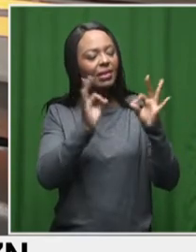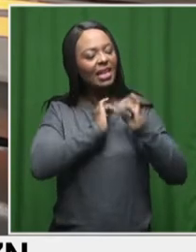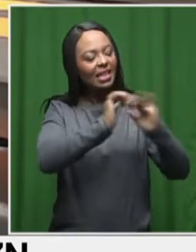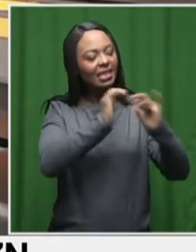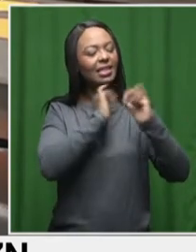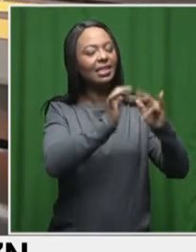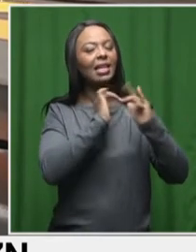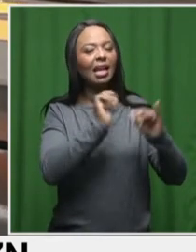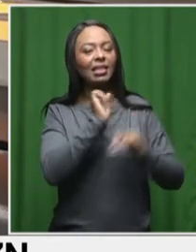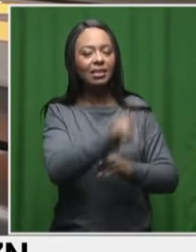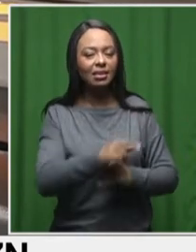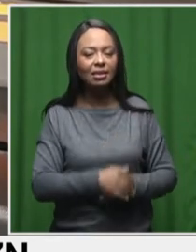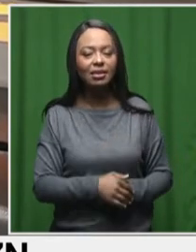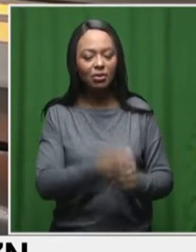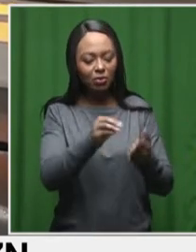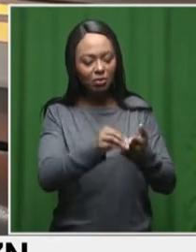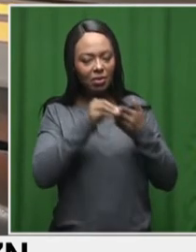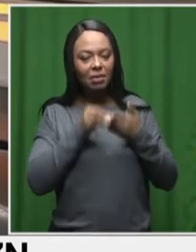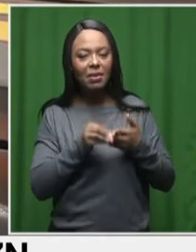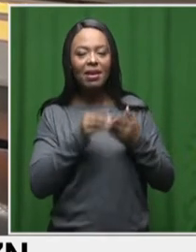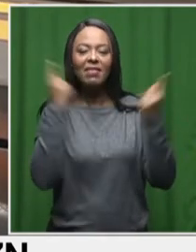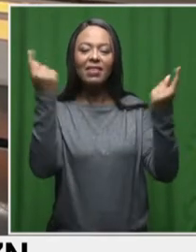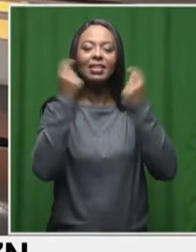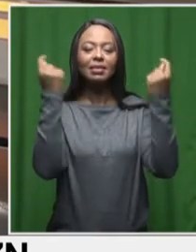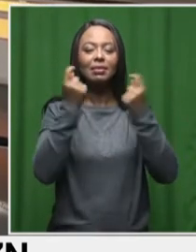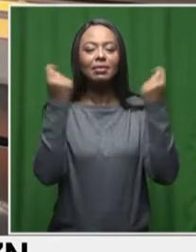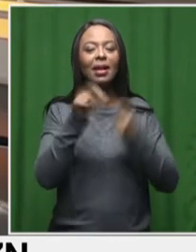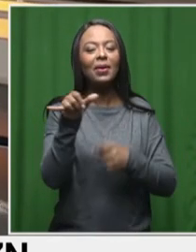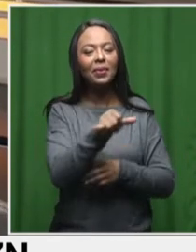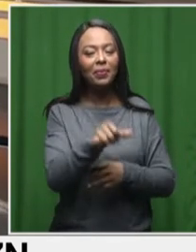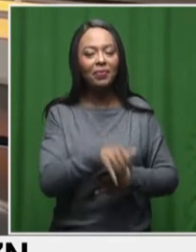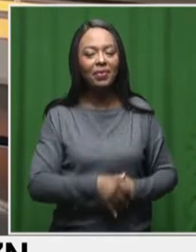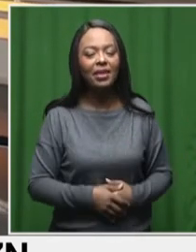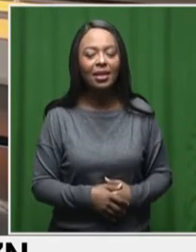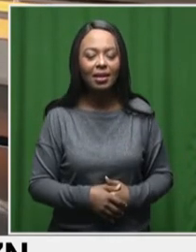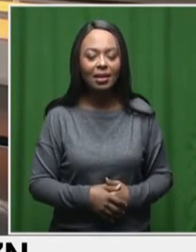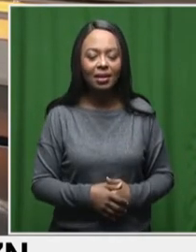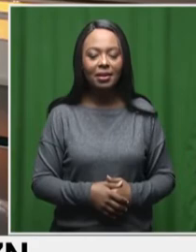them that, that you've brought in into the festival.